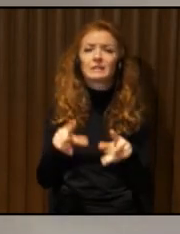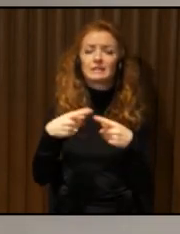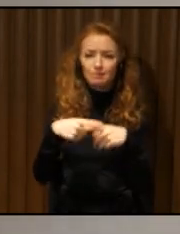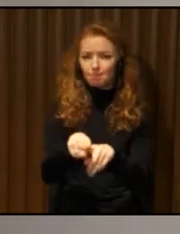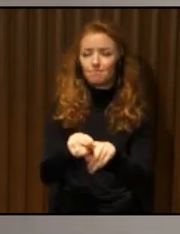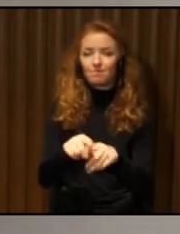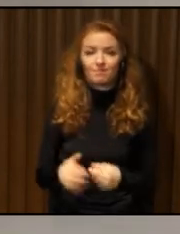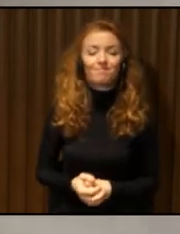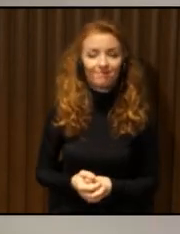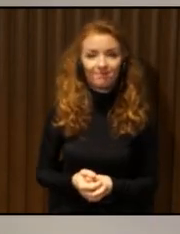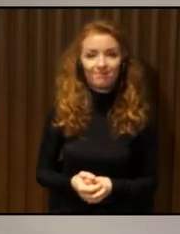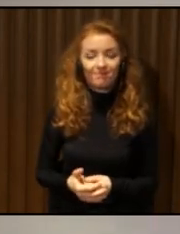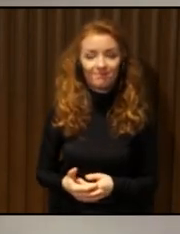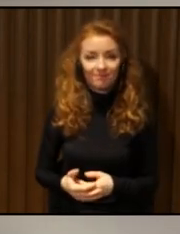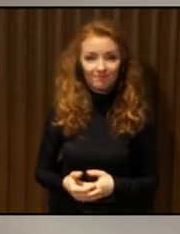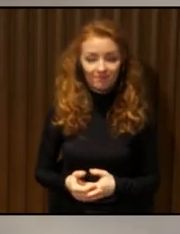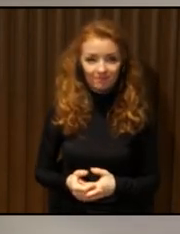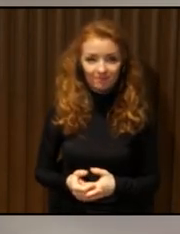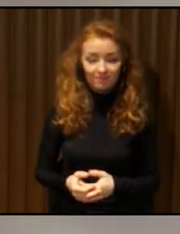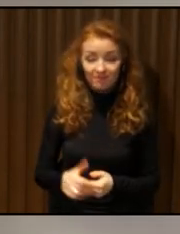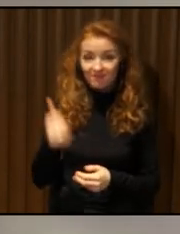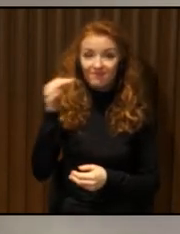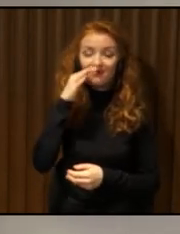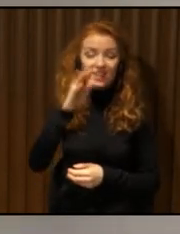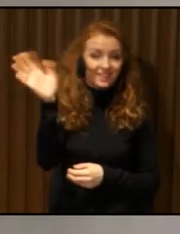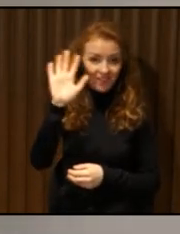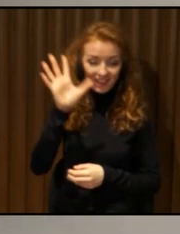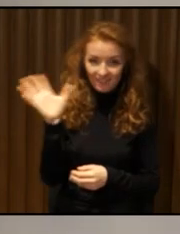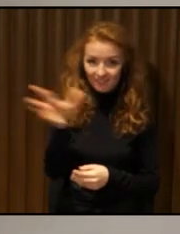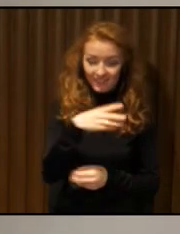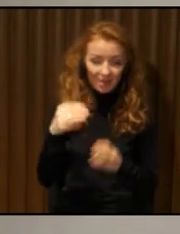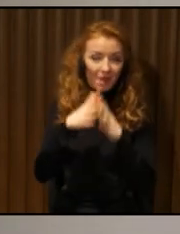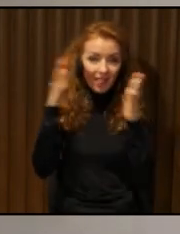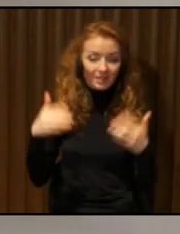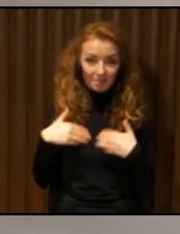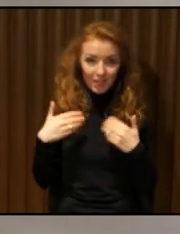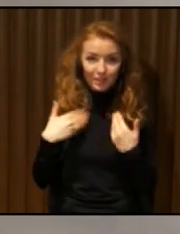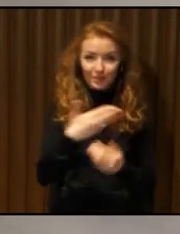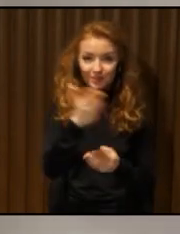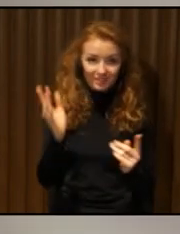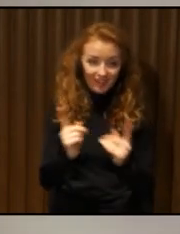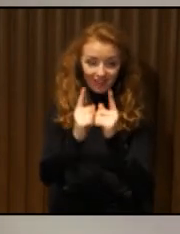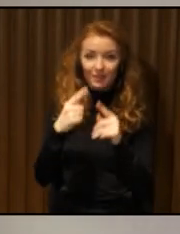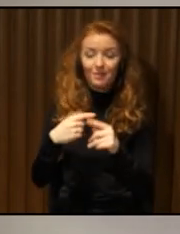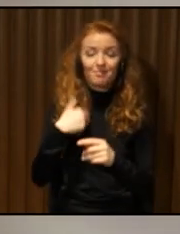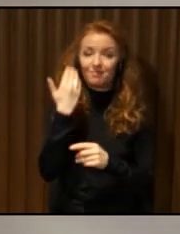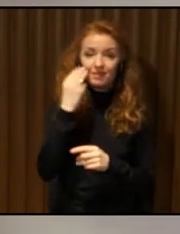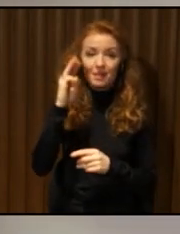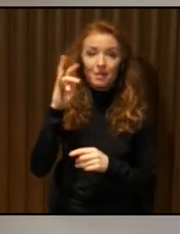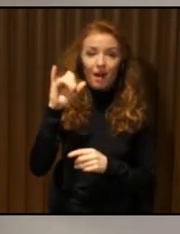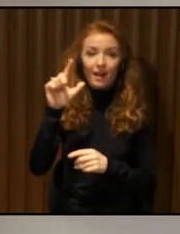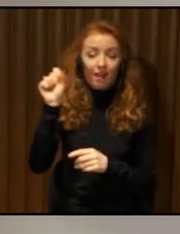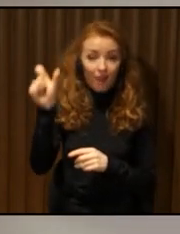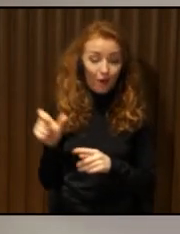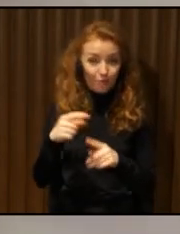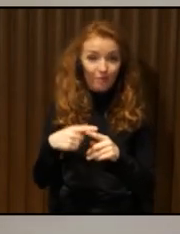So hi everyone, nice to meet you. My name is Michal, as they said, and I live in Tel Aviv. The project that